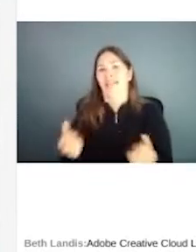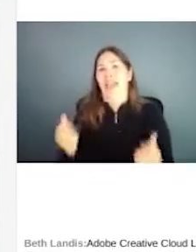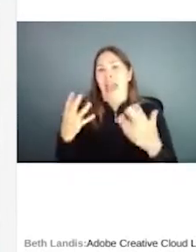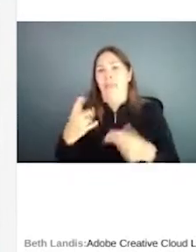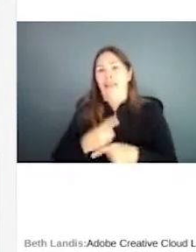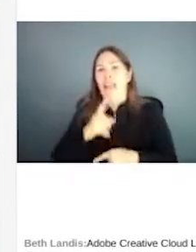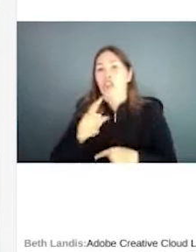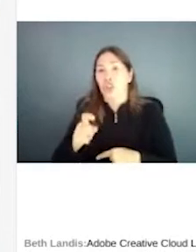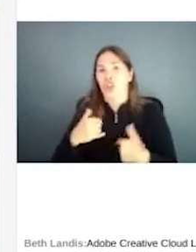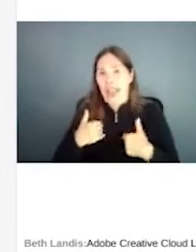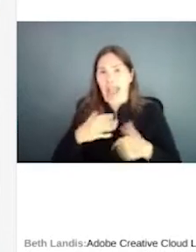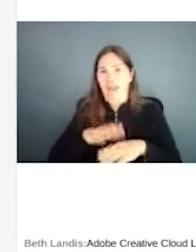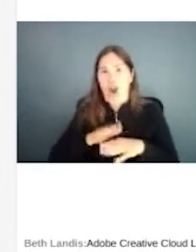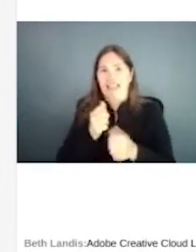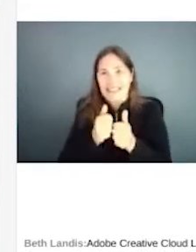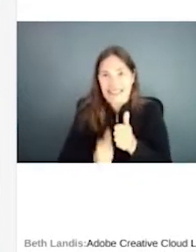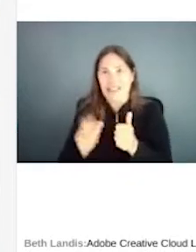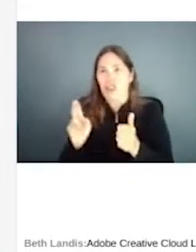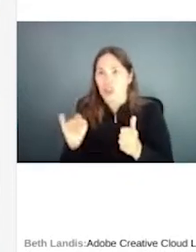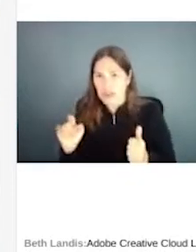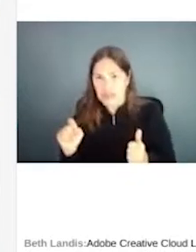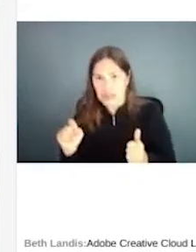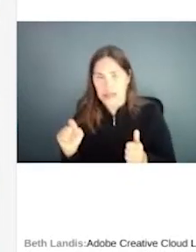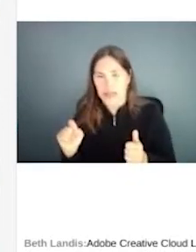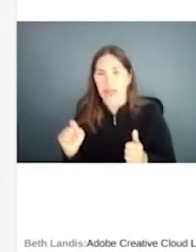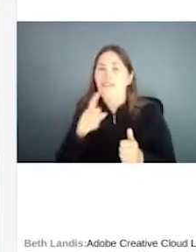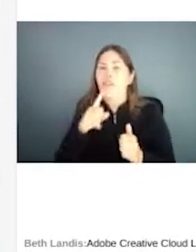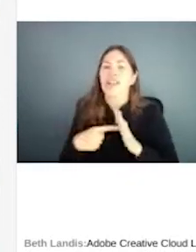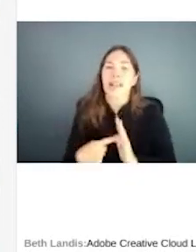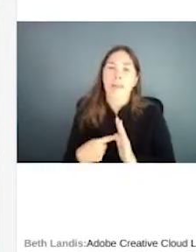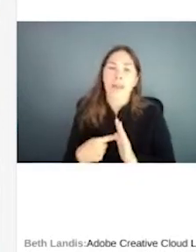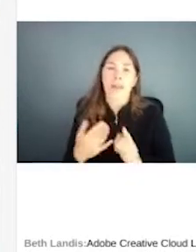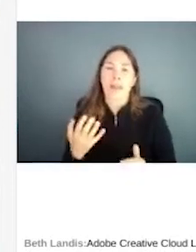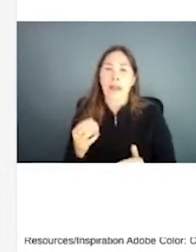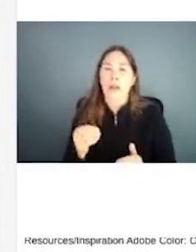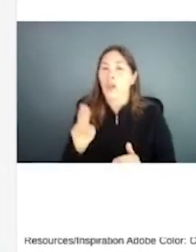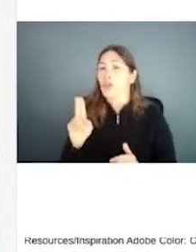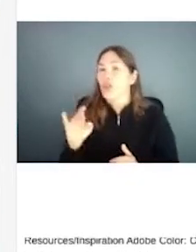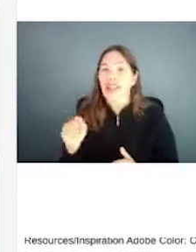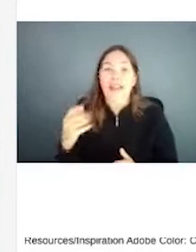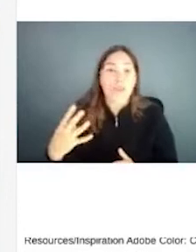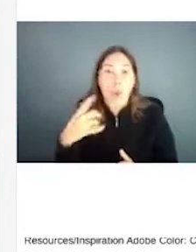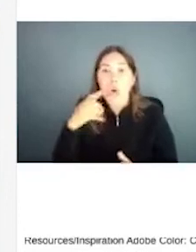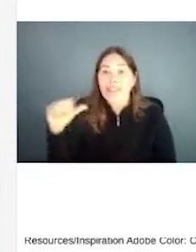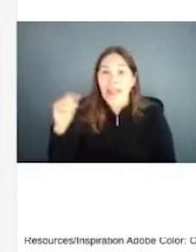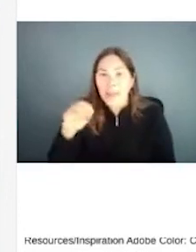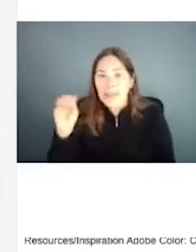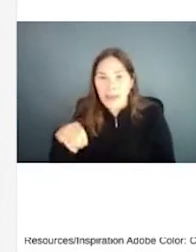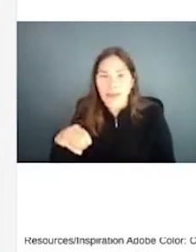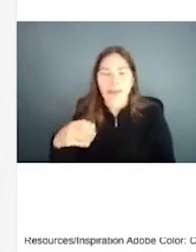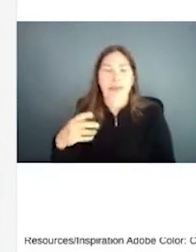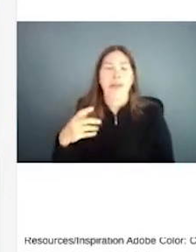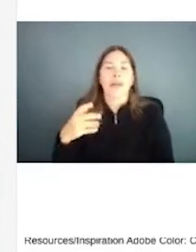should be spending on each particular unit. So for example, unit 4 is 10%. If